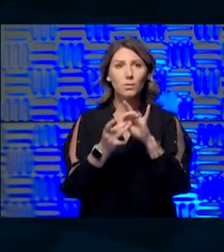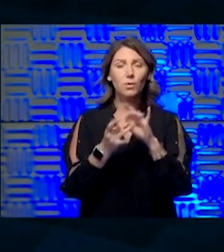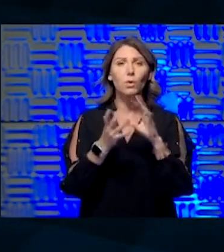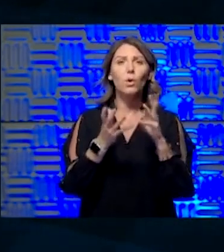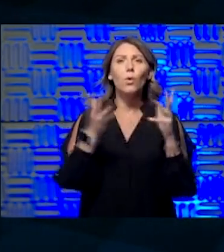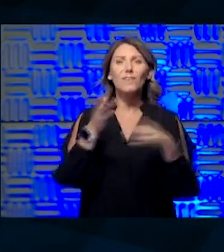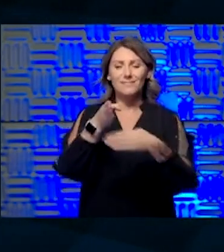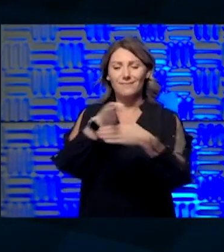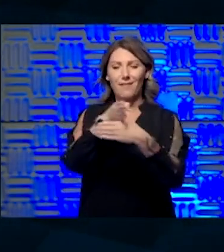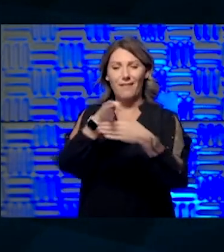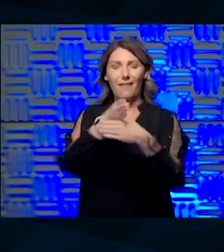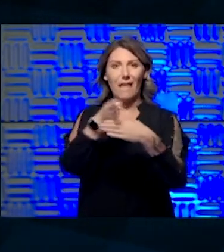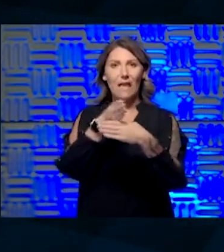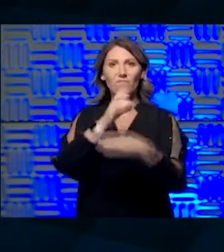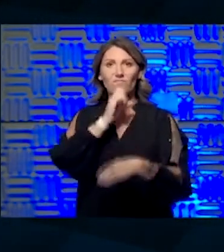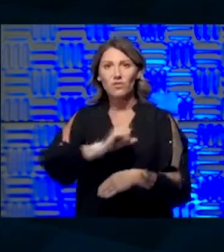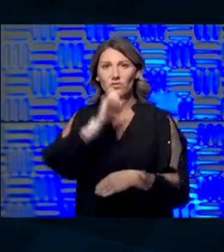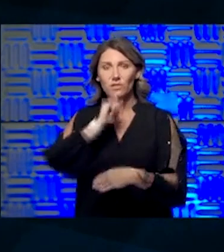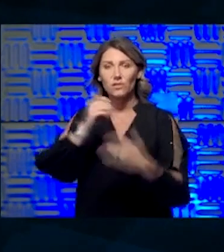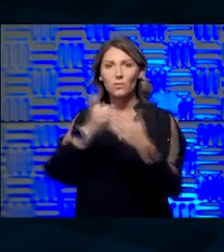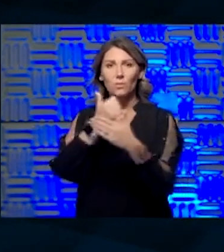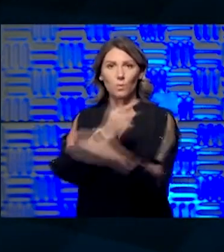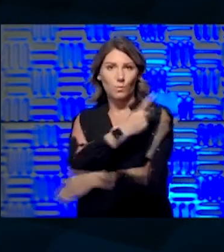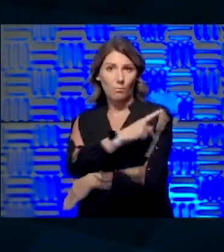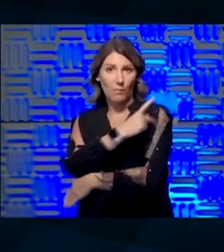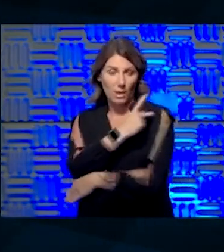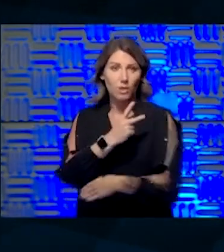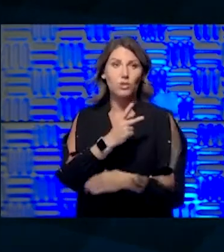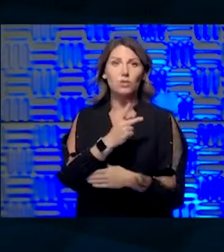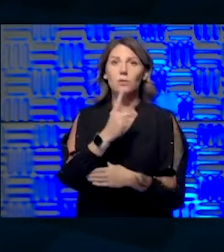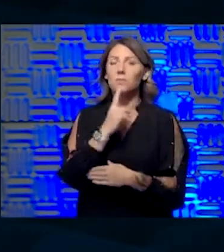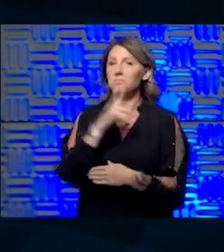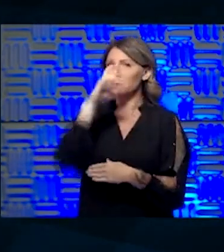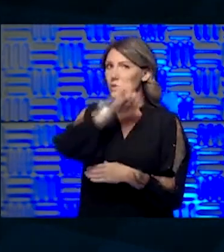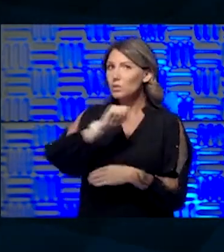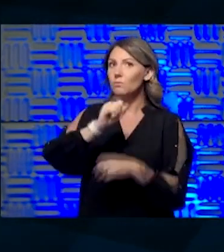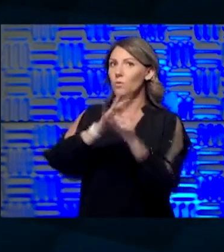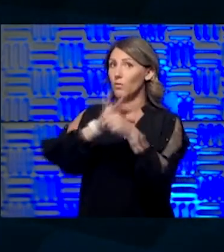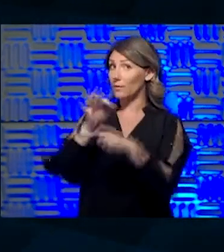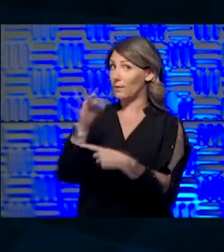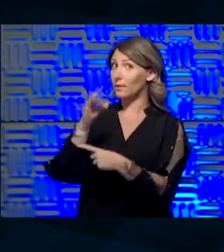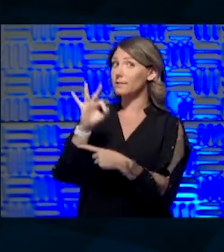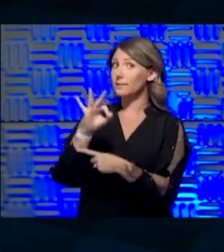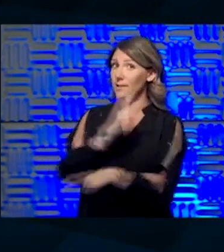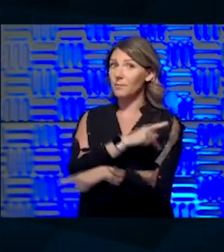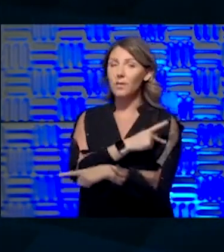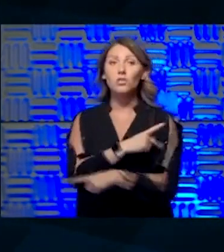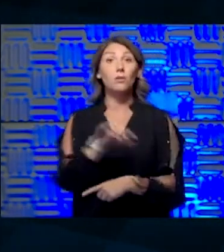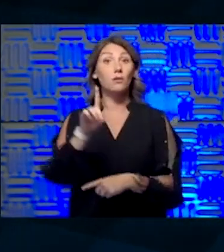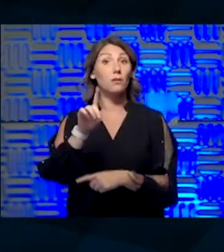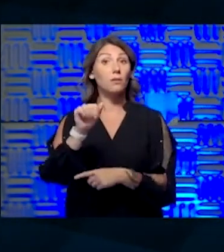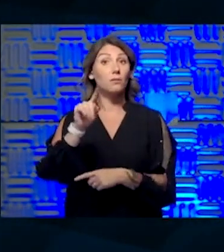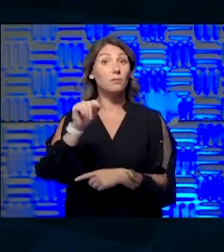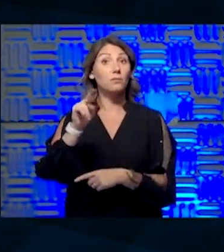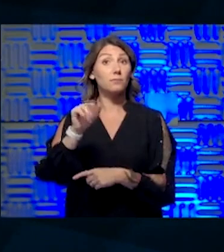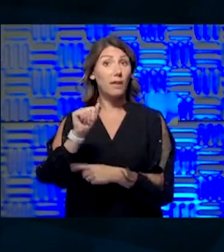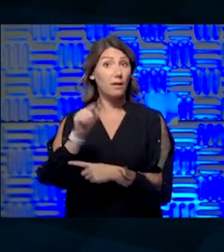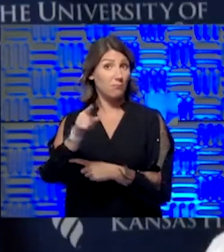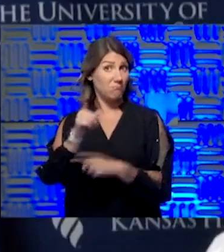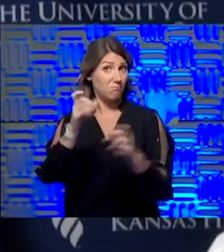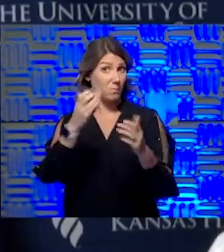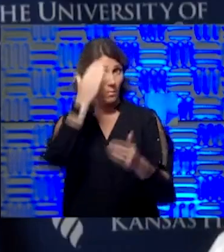and wear a mask when you're out in public. So those are still fundamental principles, whether you're in business, healthcare, or however